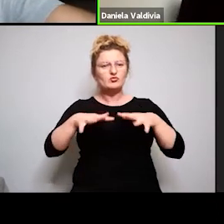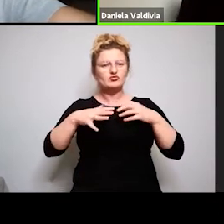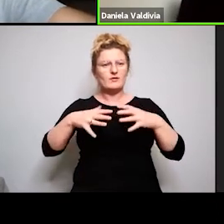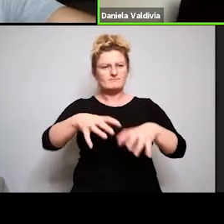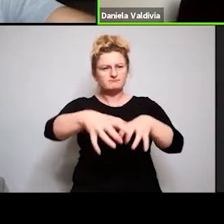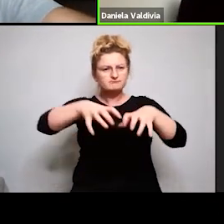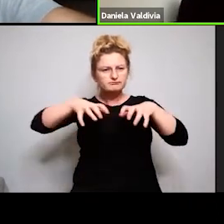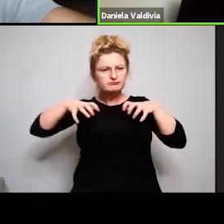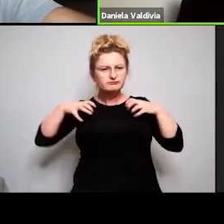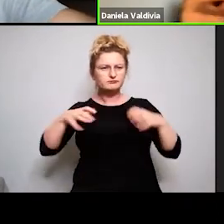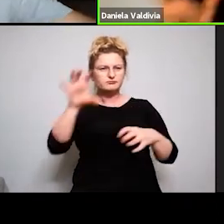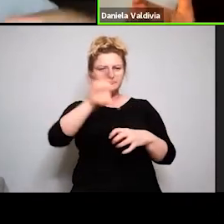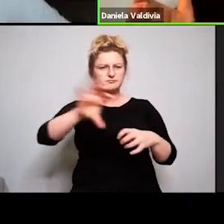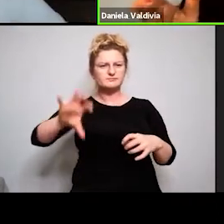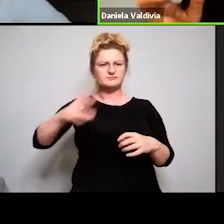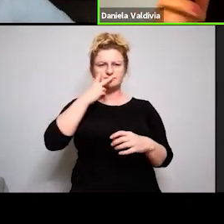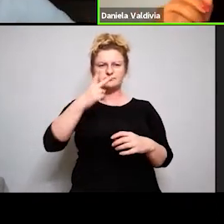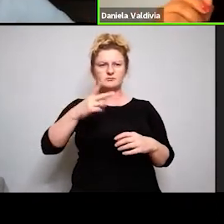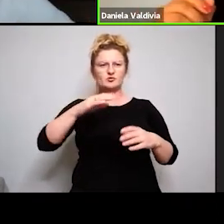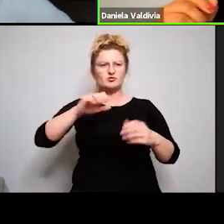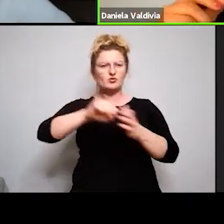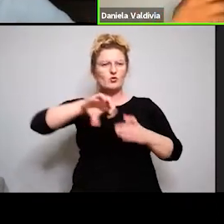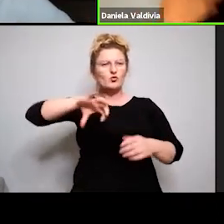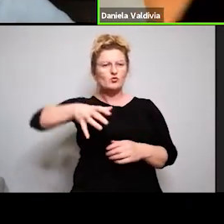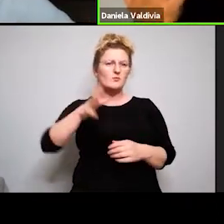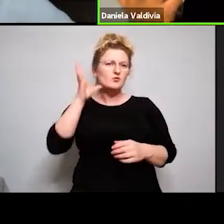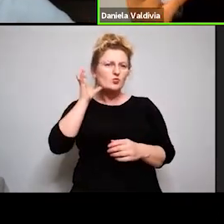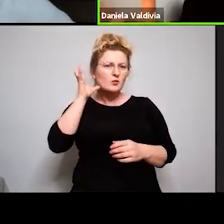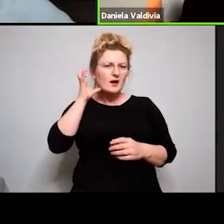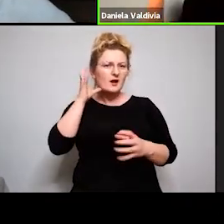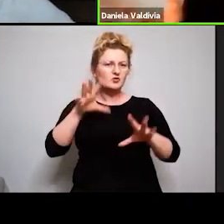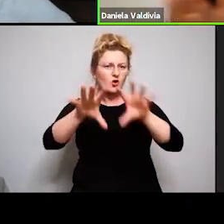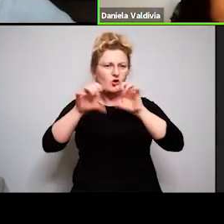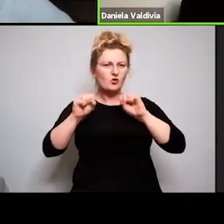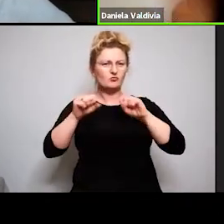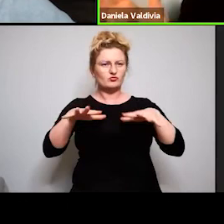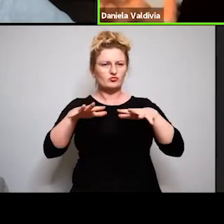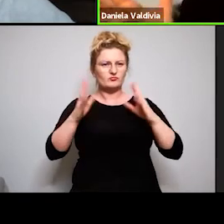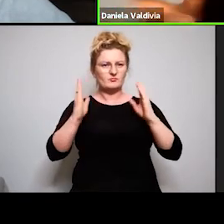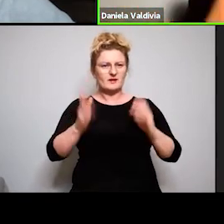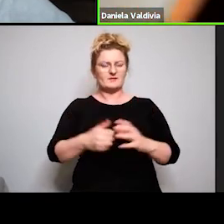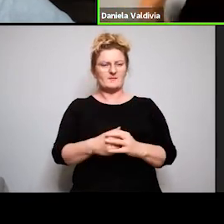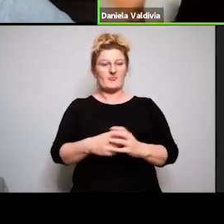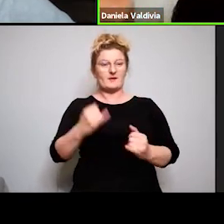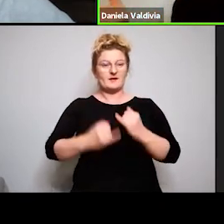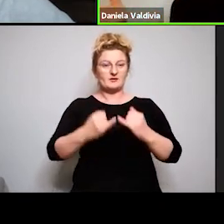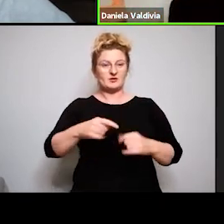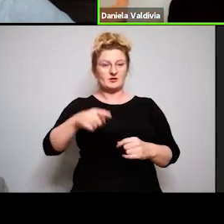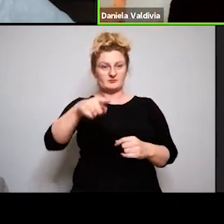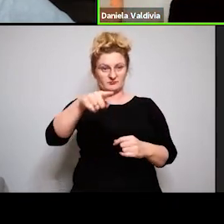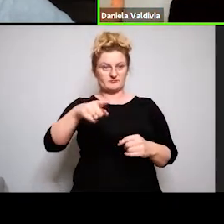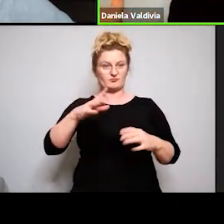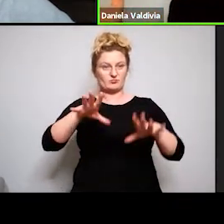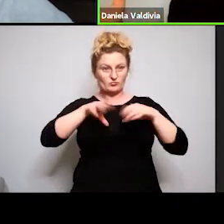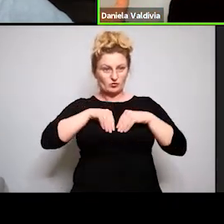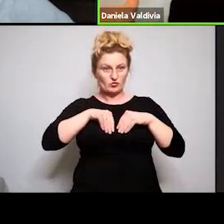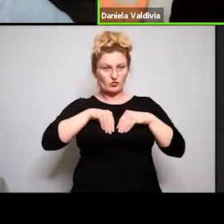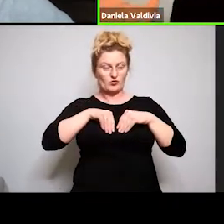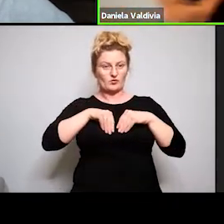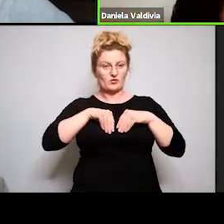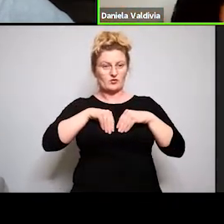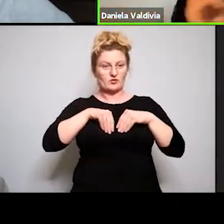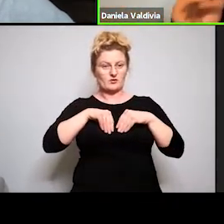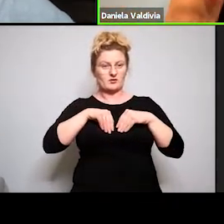say, if you can work with social media, with local leaders and